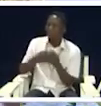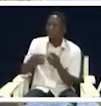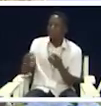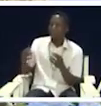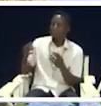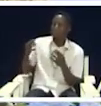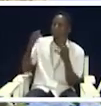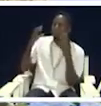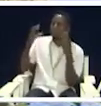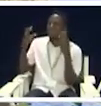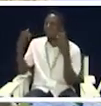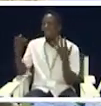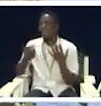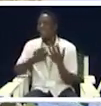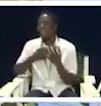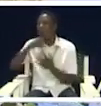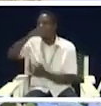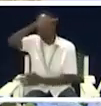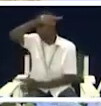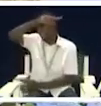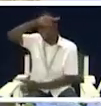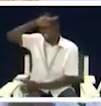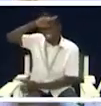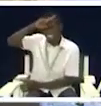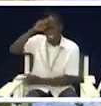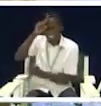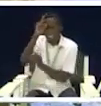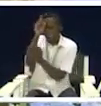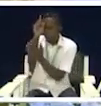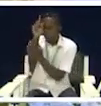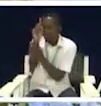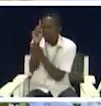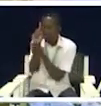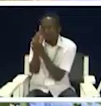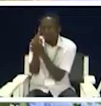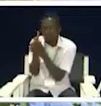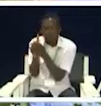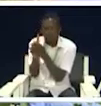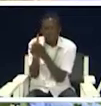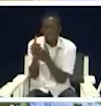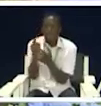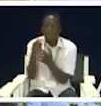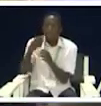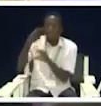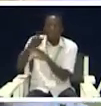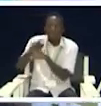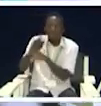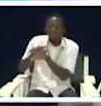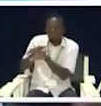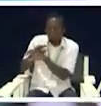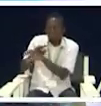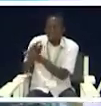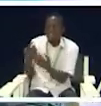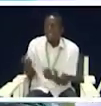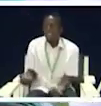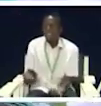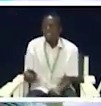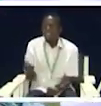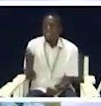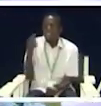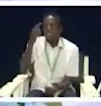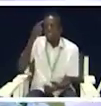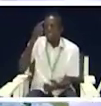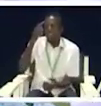I was black as charcoal. I was very slim. As in, you will see the bones in my body. So they were like afraid of if I can